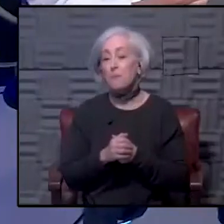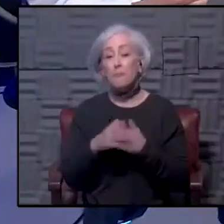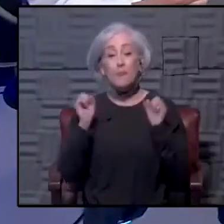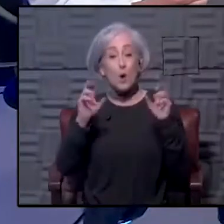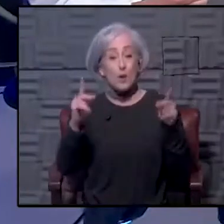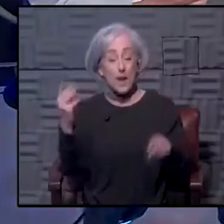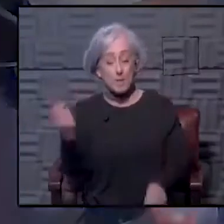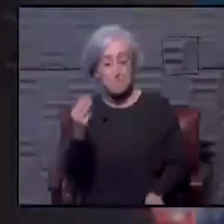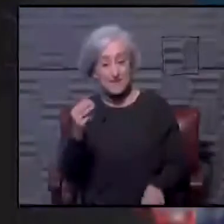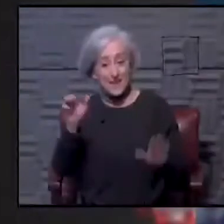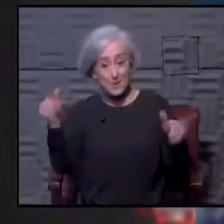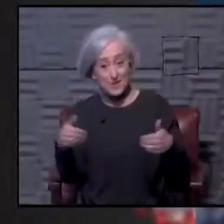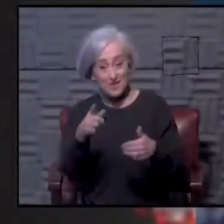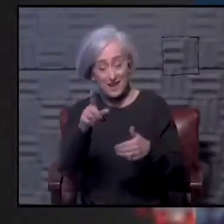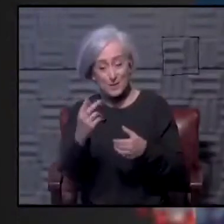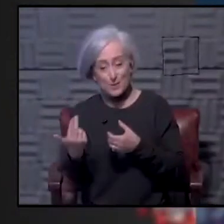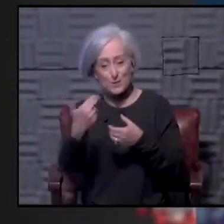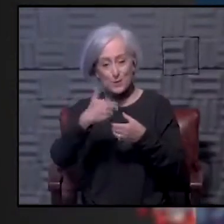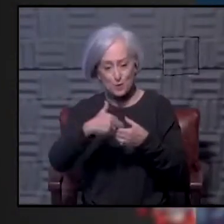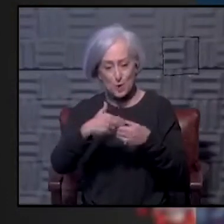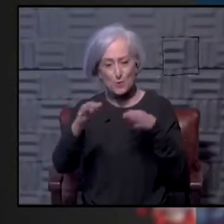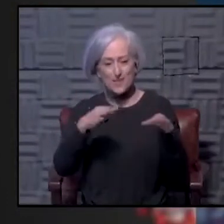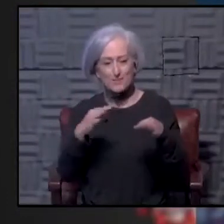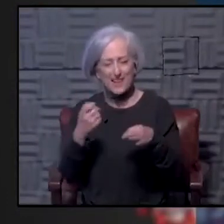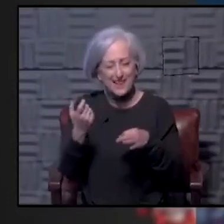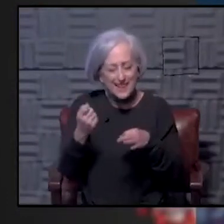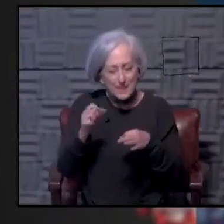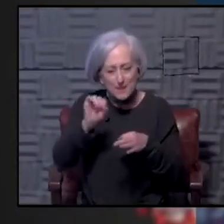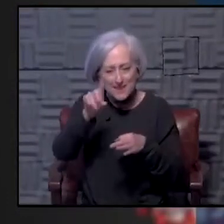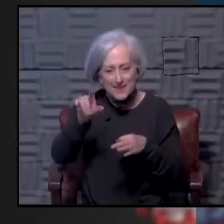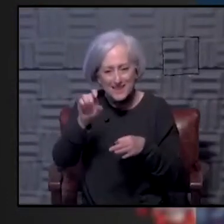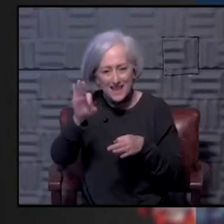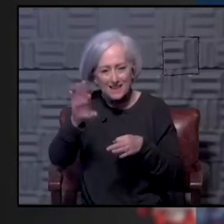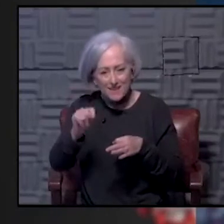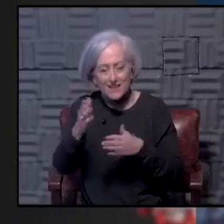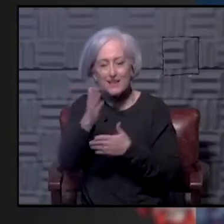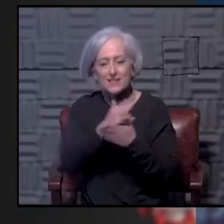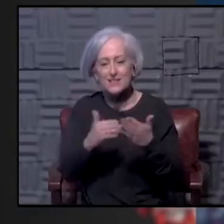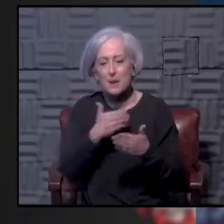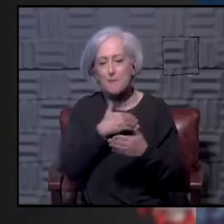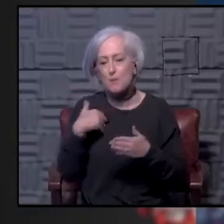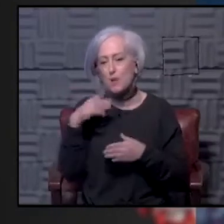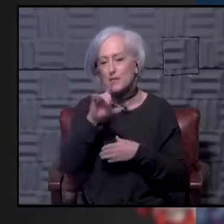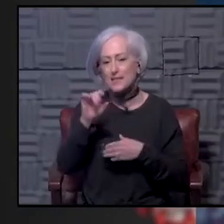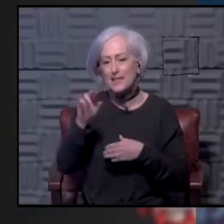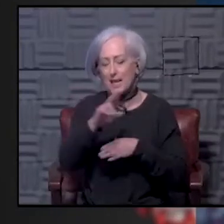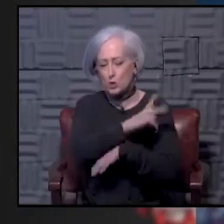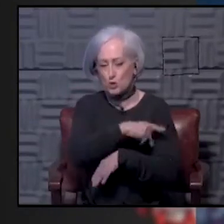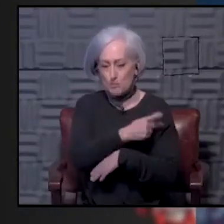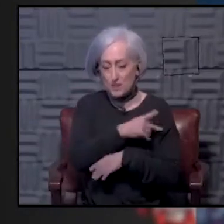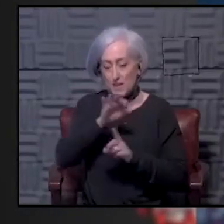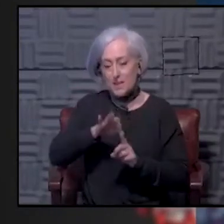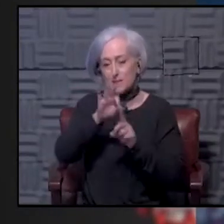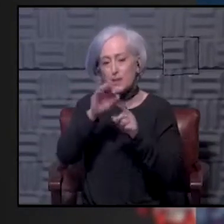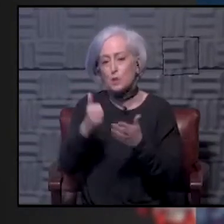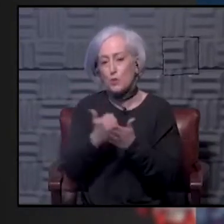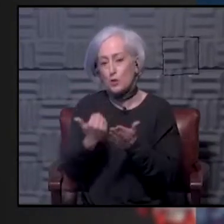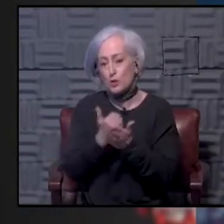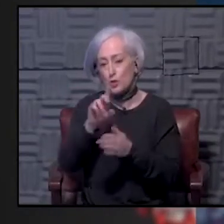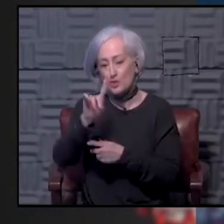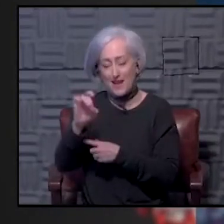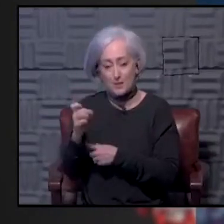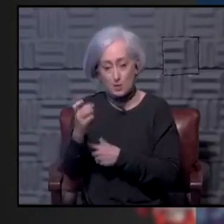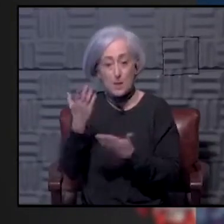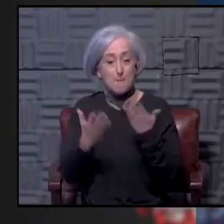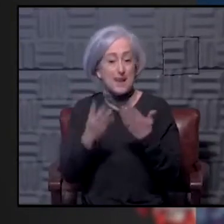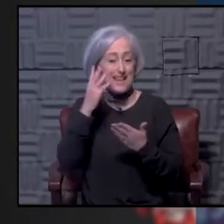we invite you to join us when we explain a little-known side effect that some breast cancer patients especially those with a new diagnosis,